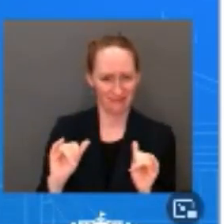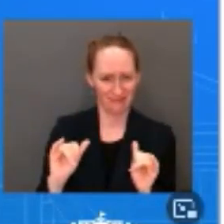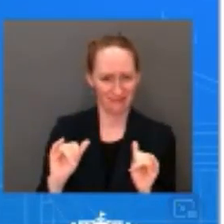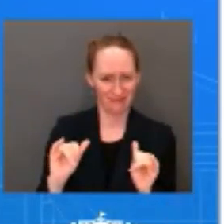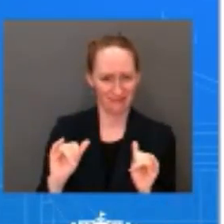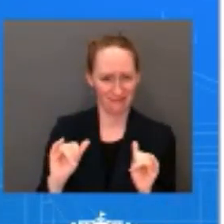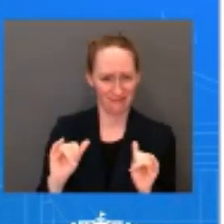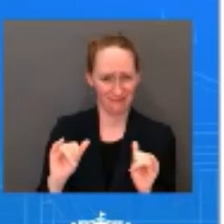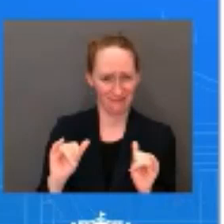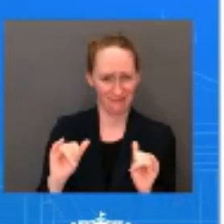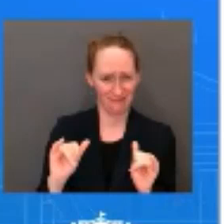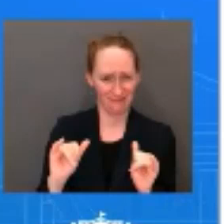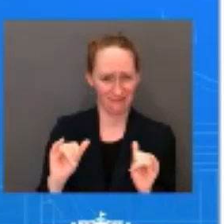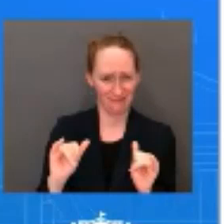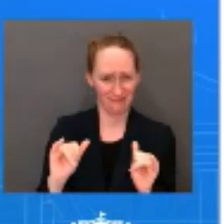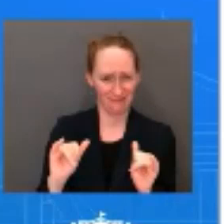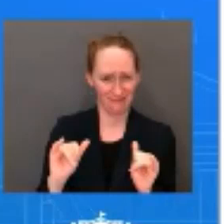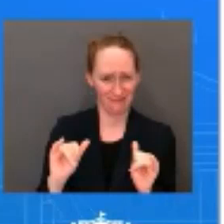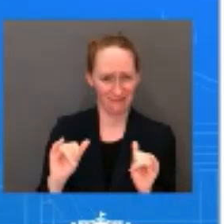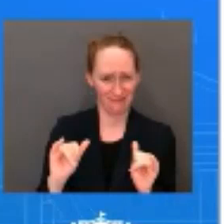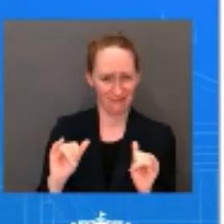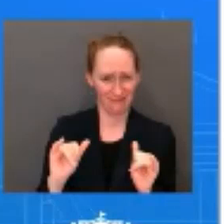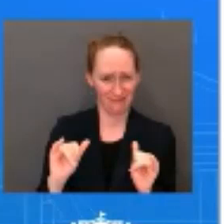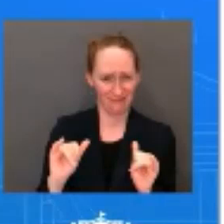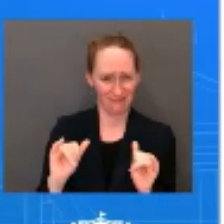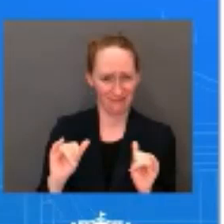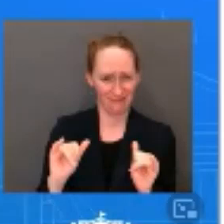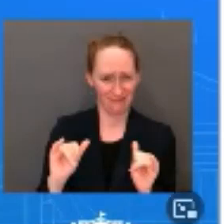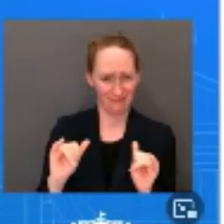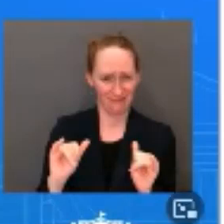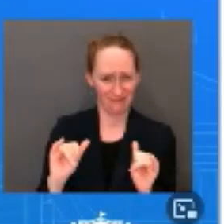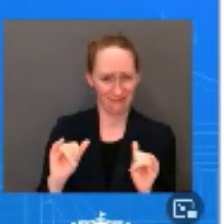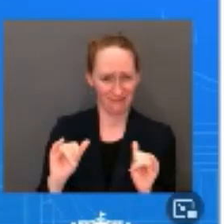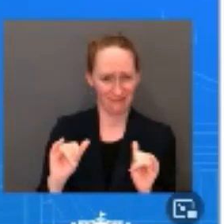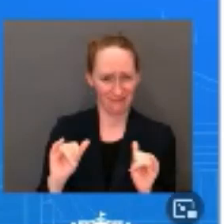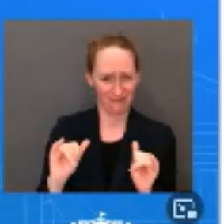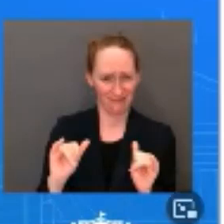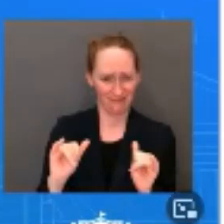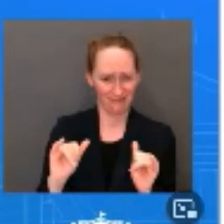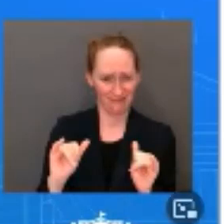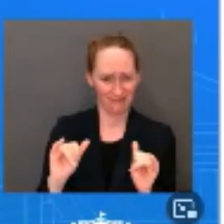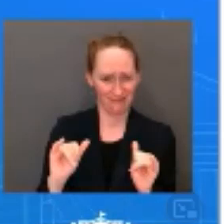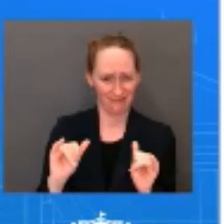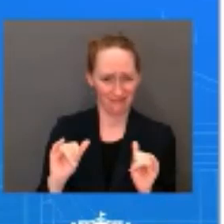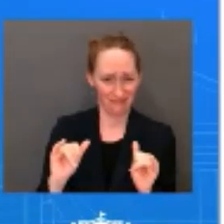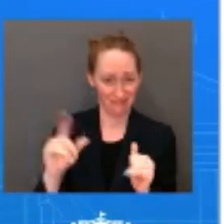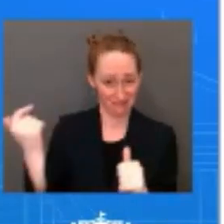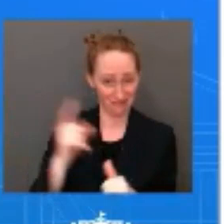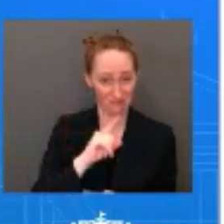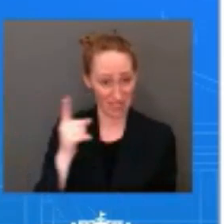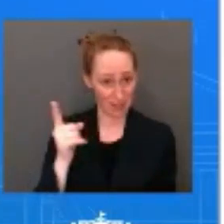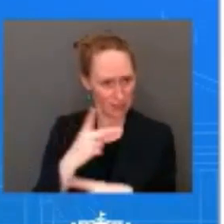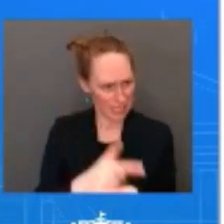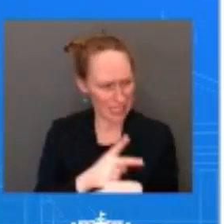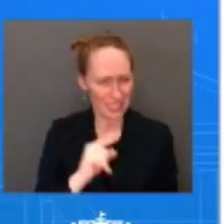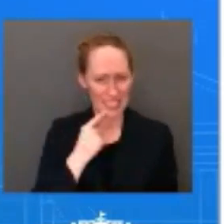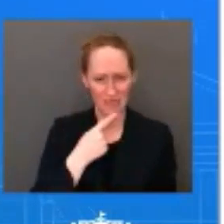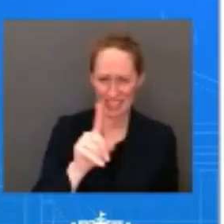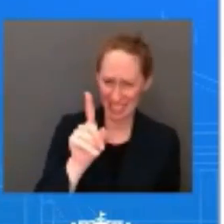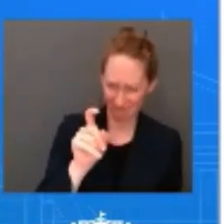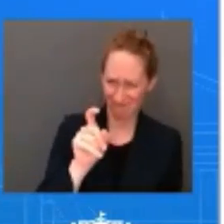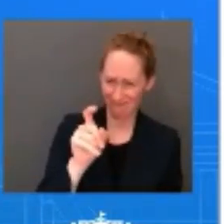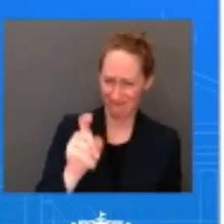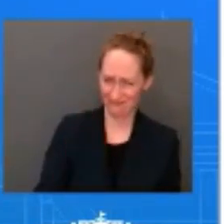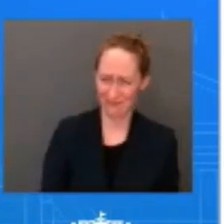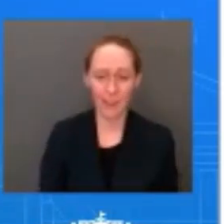great. Oh, senile man's losing documents. President directly on this when he was asked by your